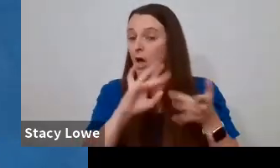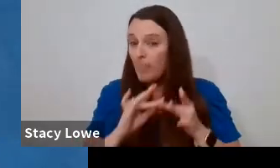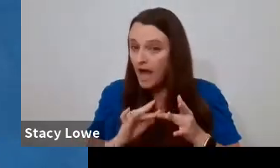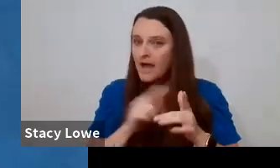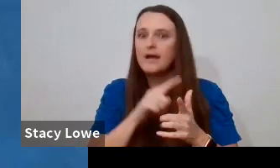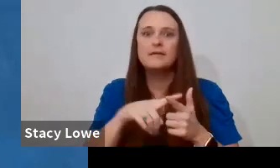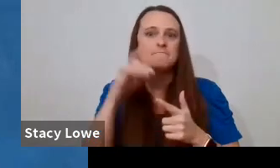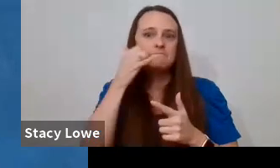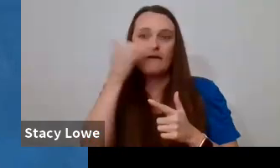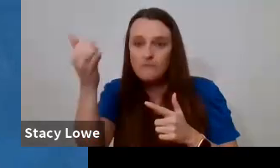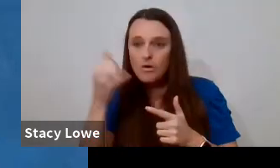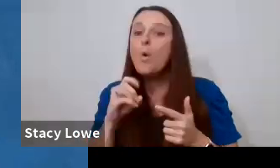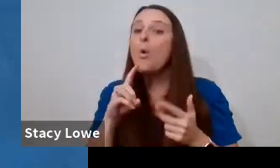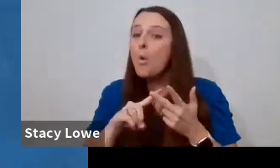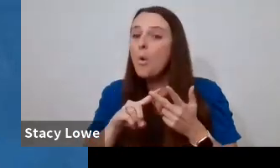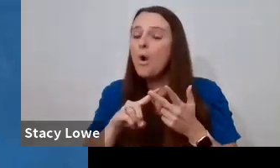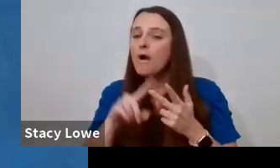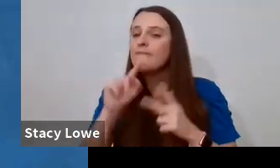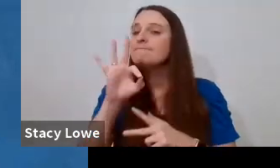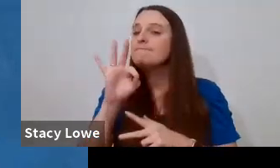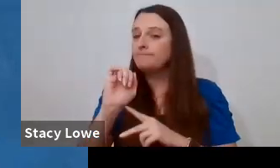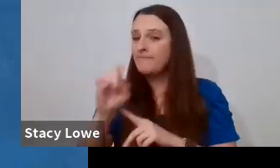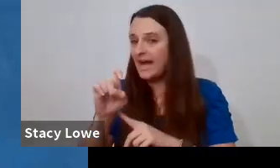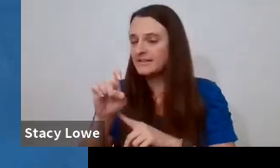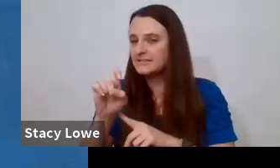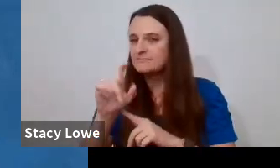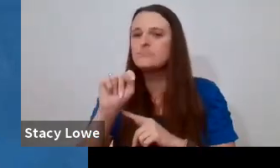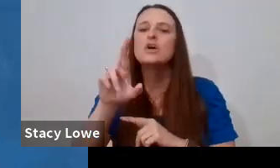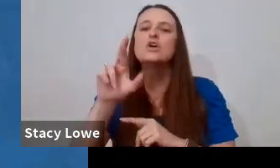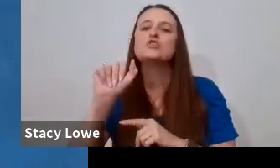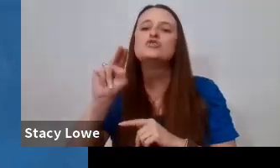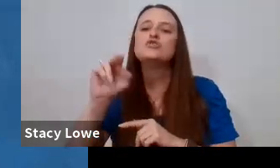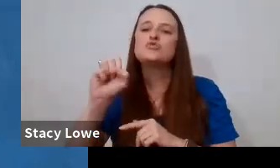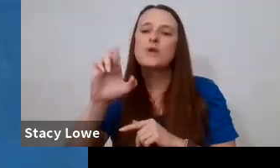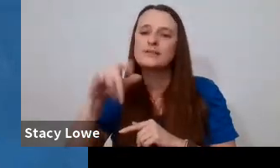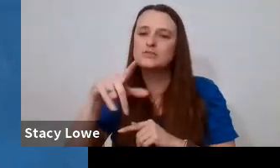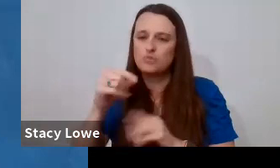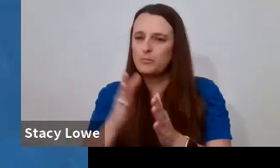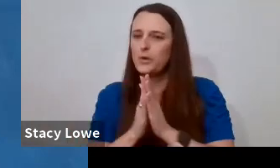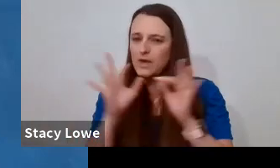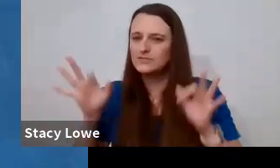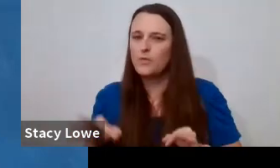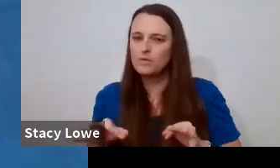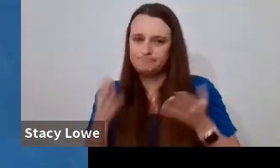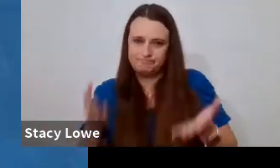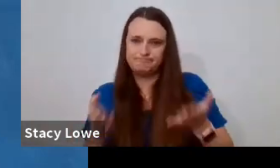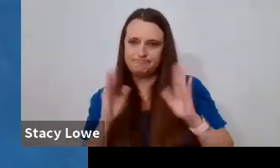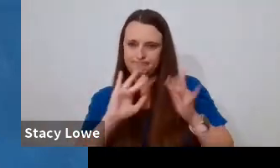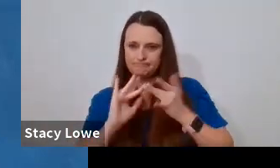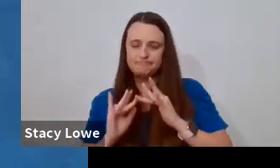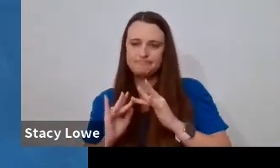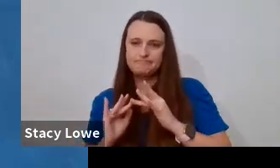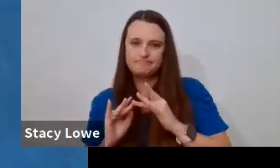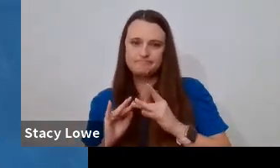by faxing in the transcript request form. And we have provided here the online address to do